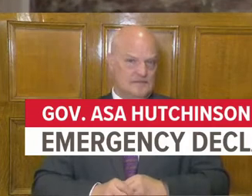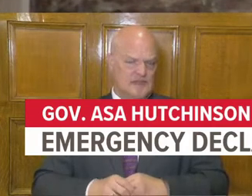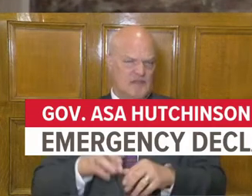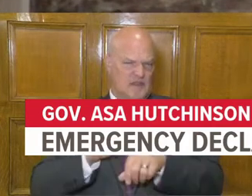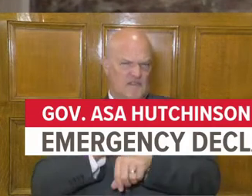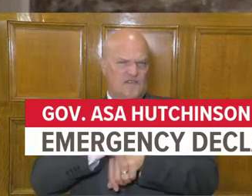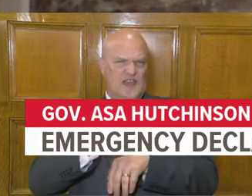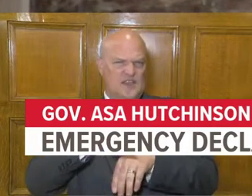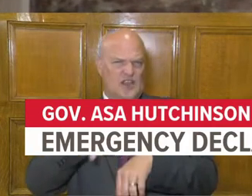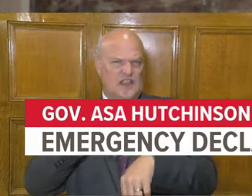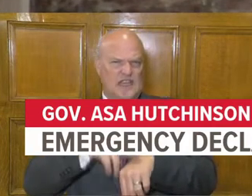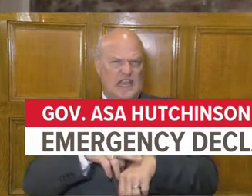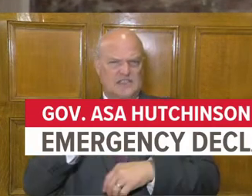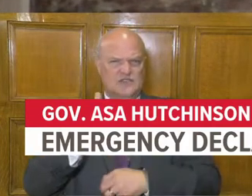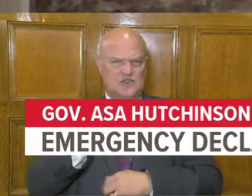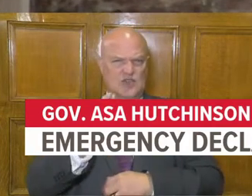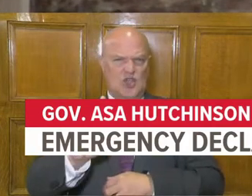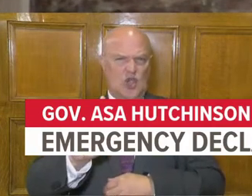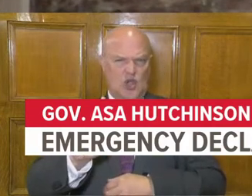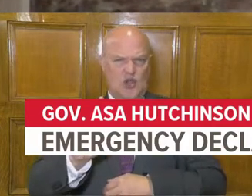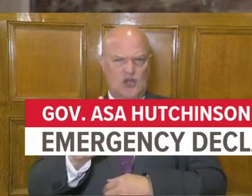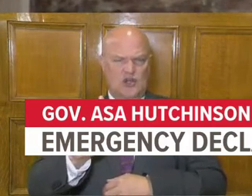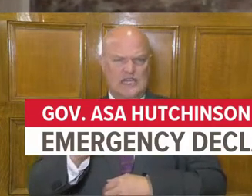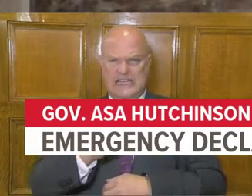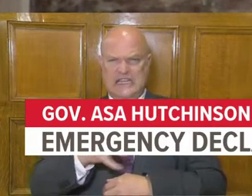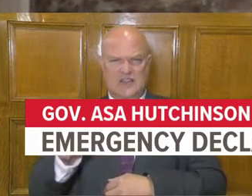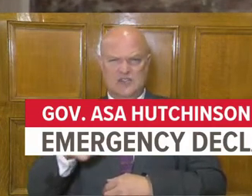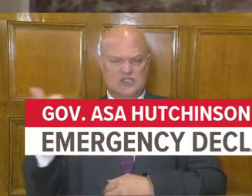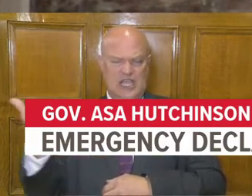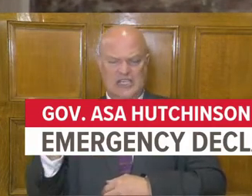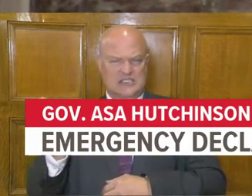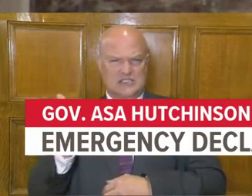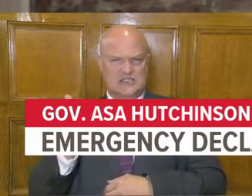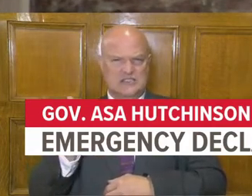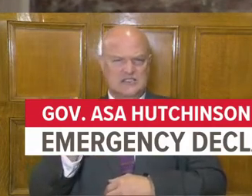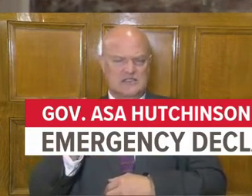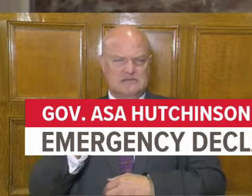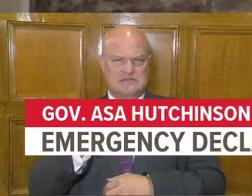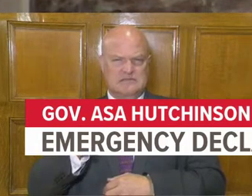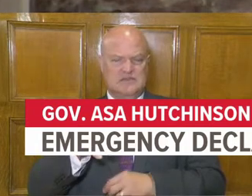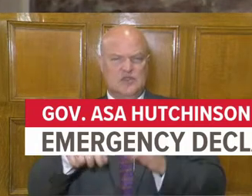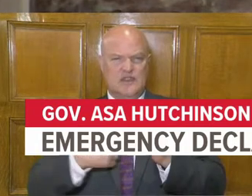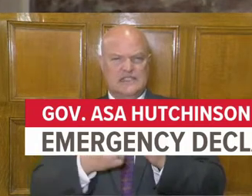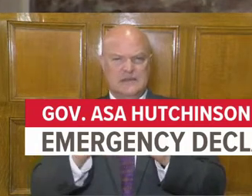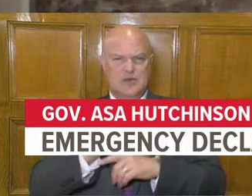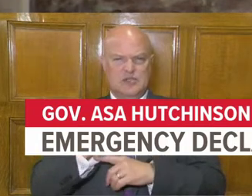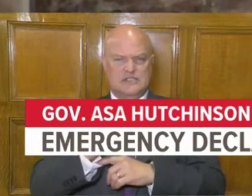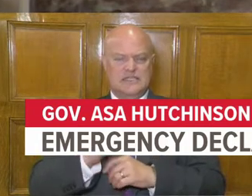Guard deployment, and is there anything else that will change as a result of not having the emergency?